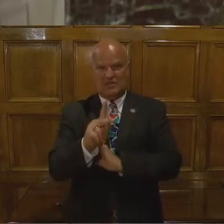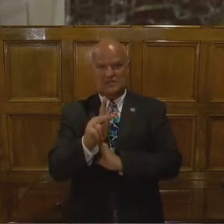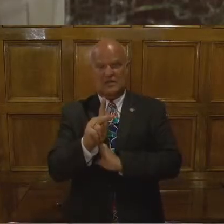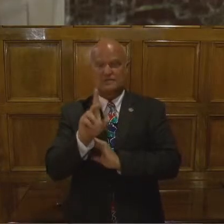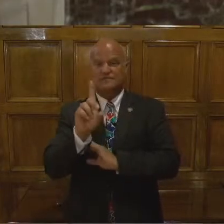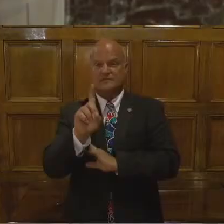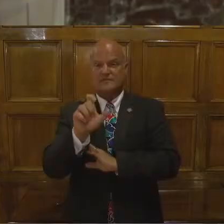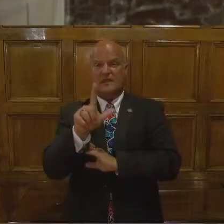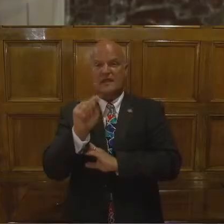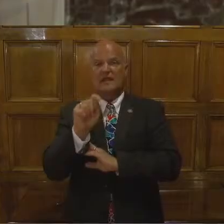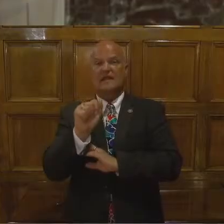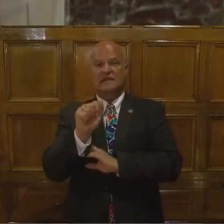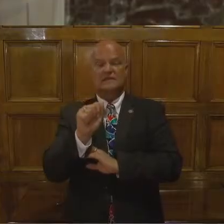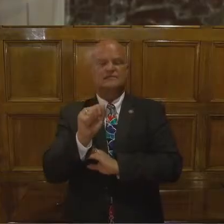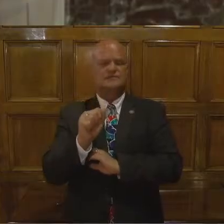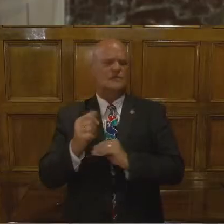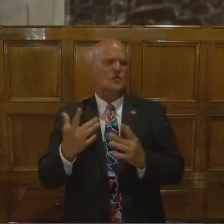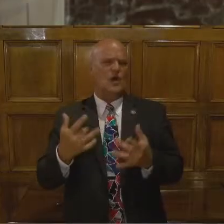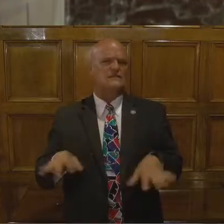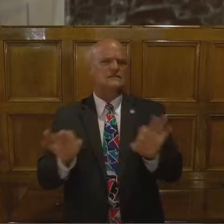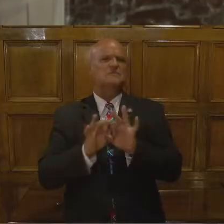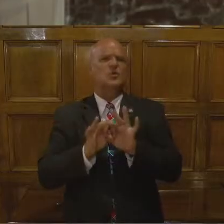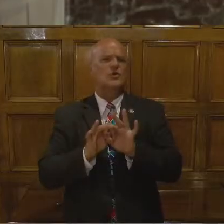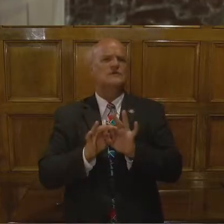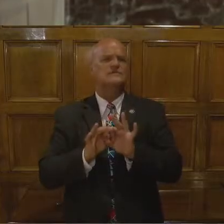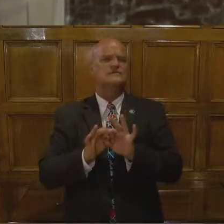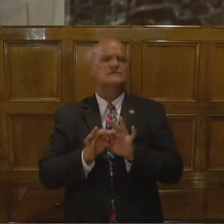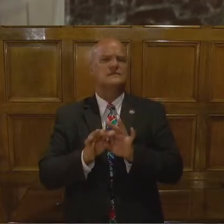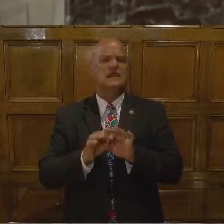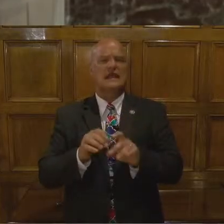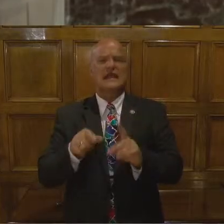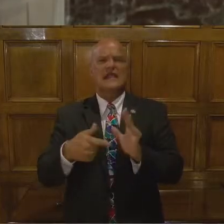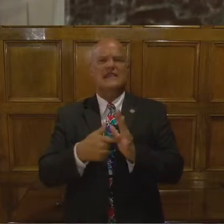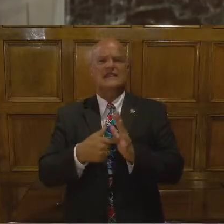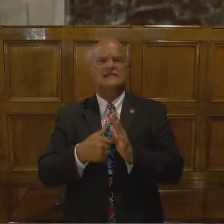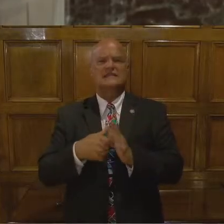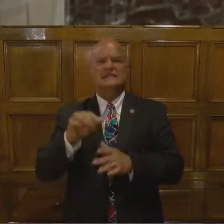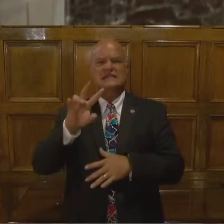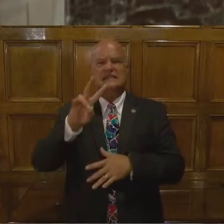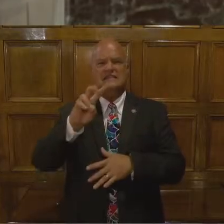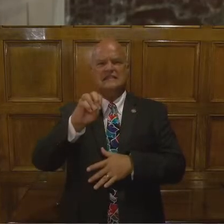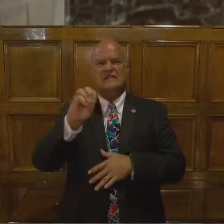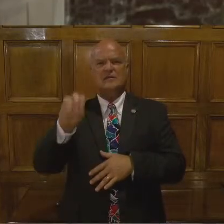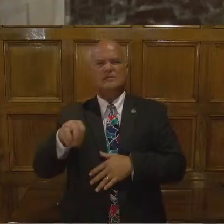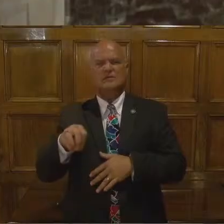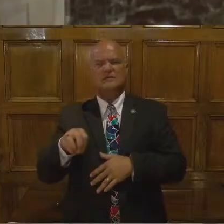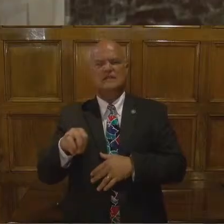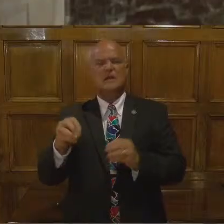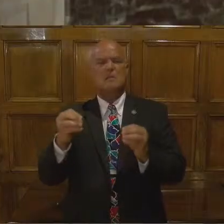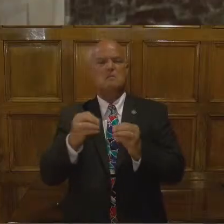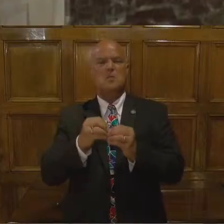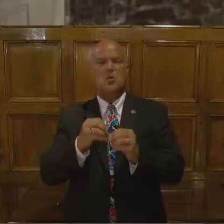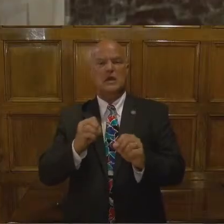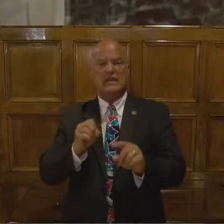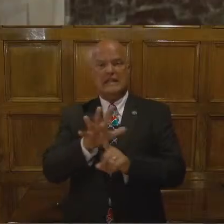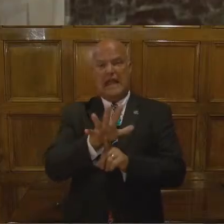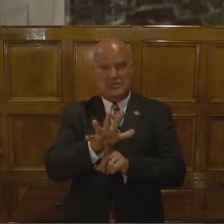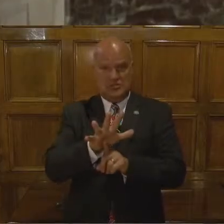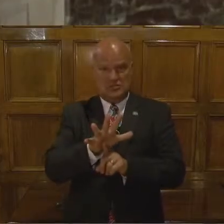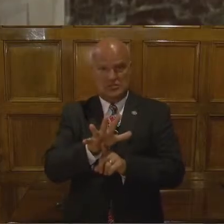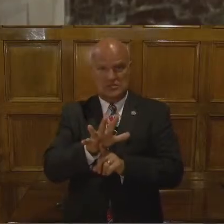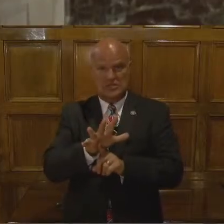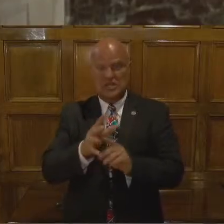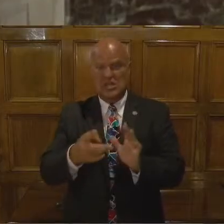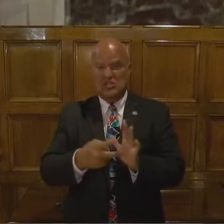is this important? Well, the Delta variant is about 70% more contagious. It's